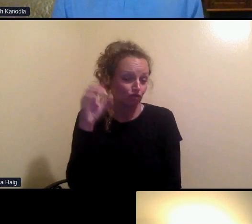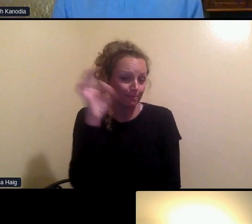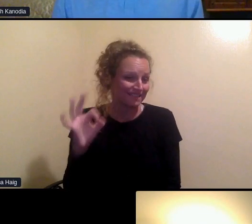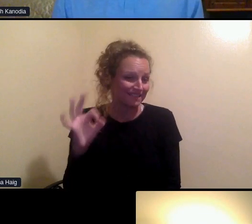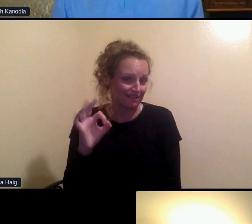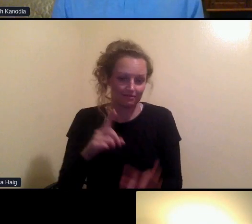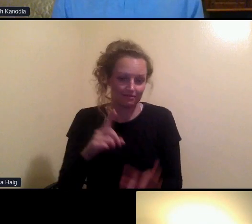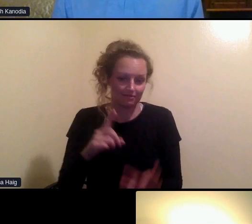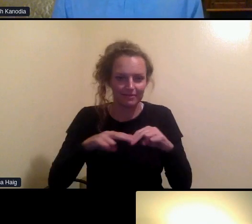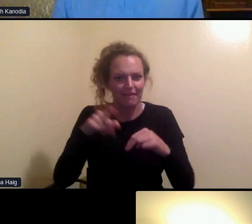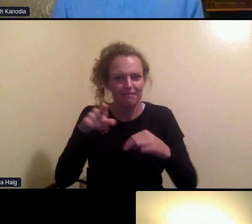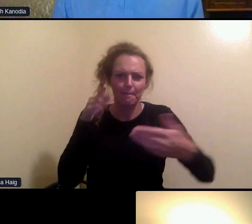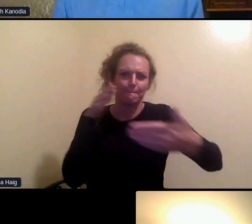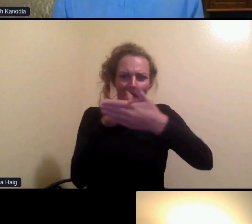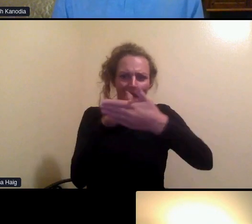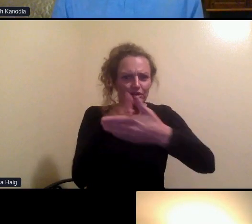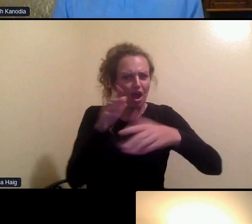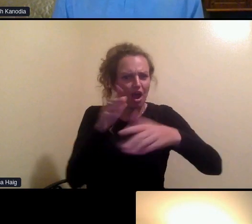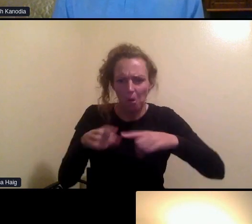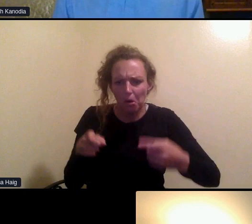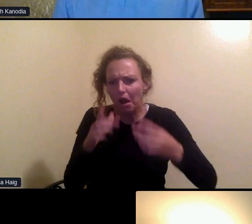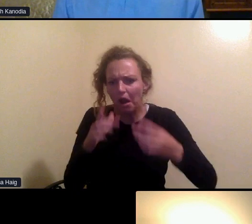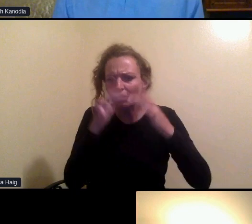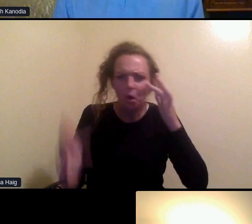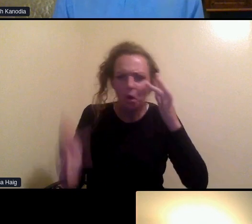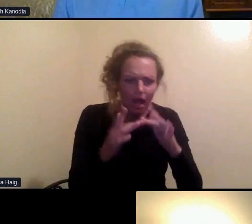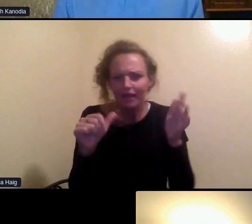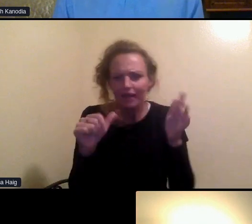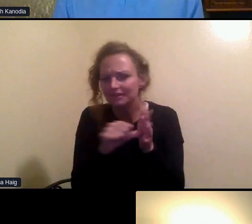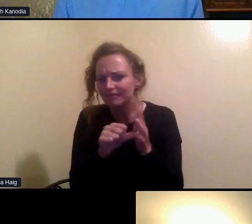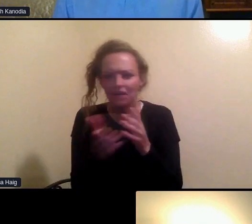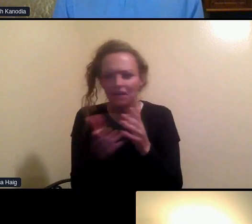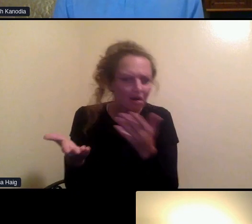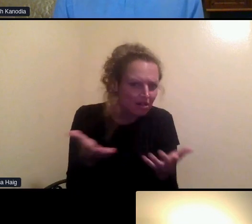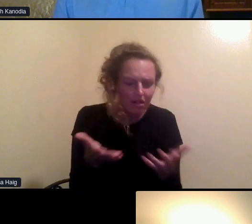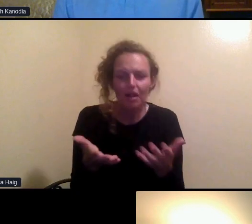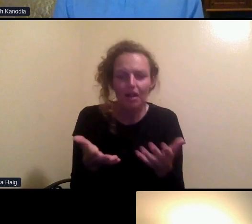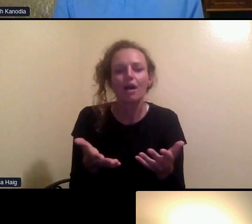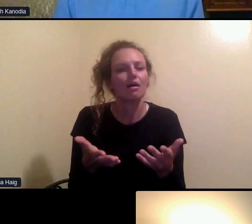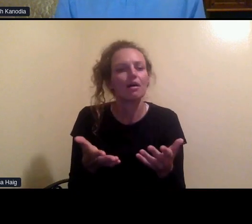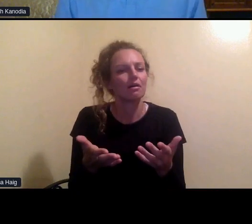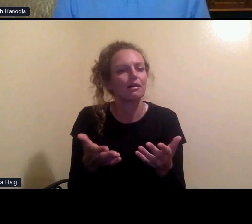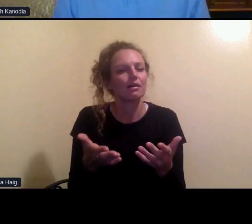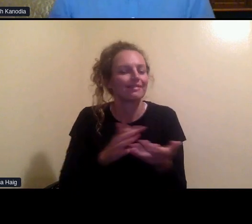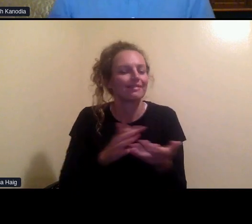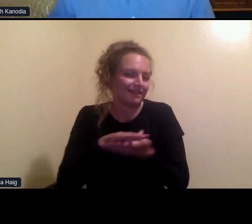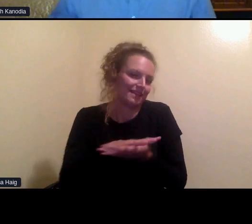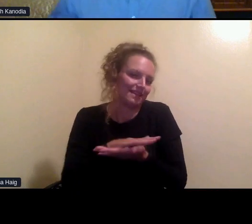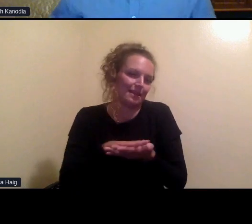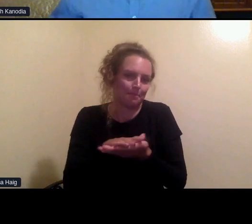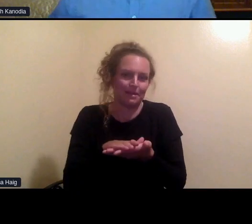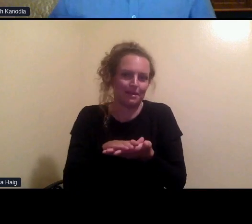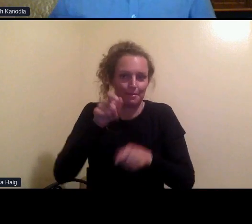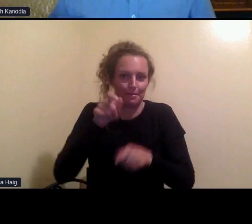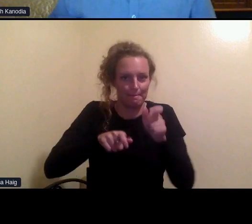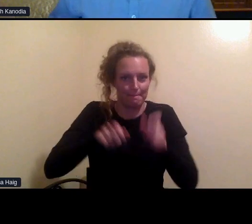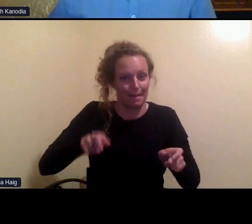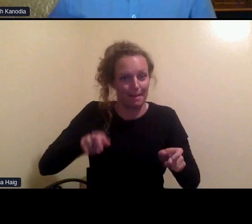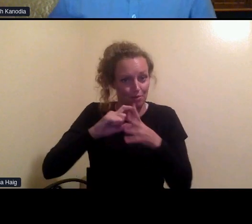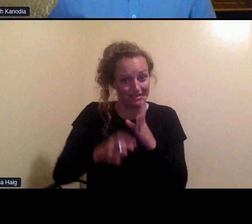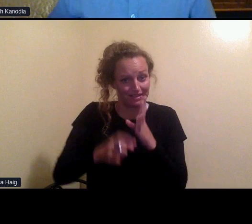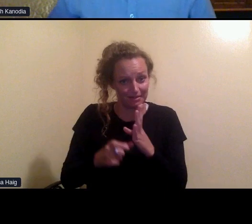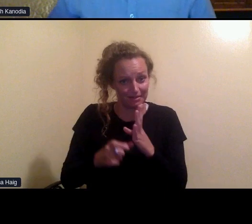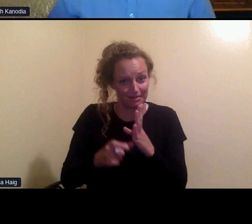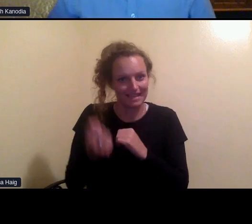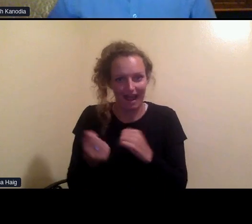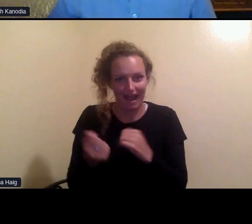Because like I said, we're booking online. We're not afraid to do it. The internet is a great tool for people with disabilities. Let's face it, right? You know,